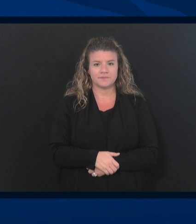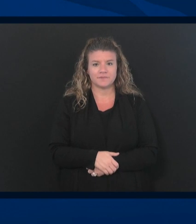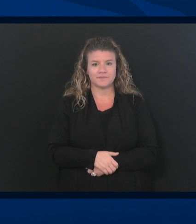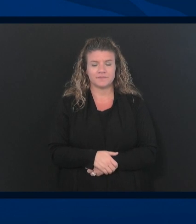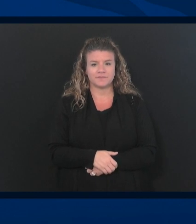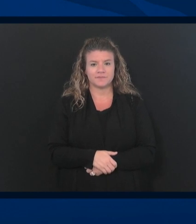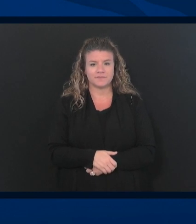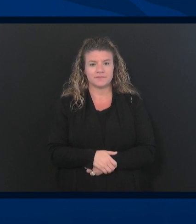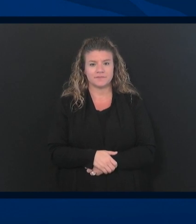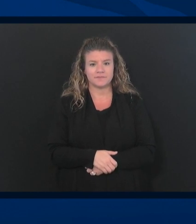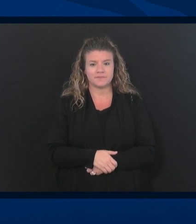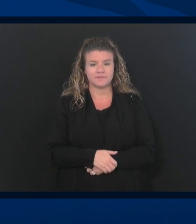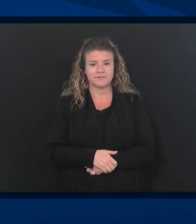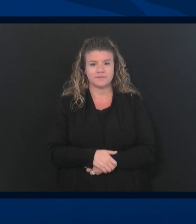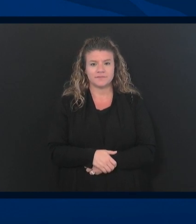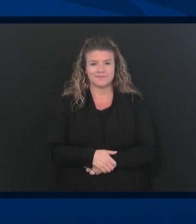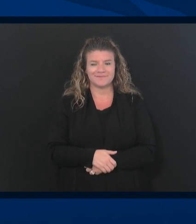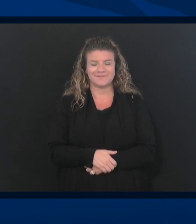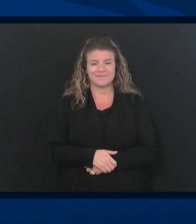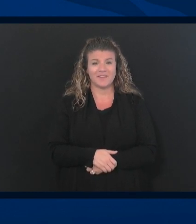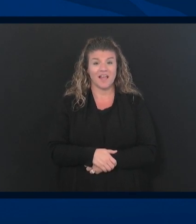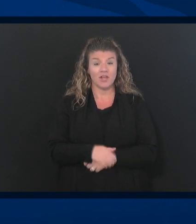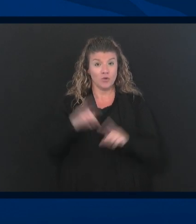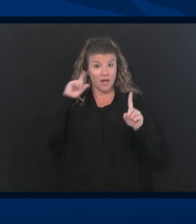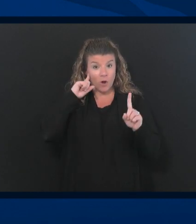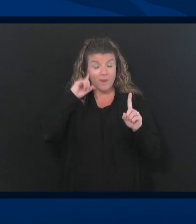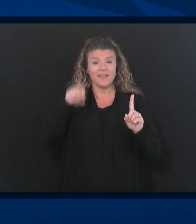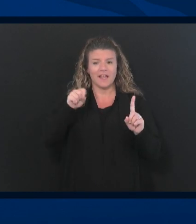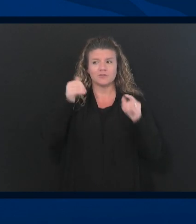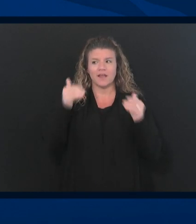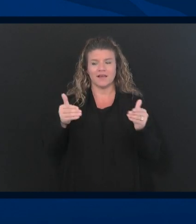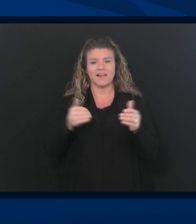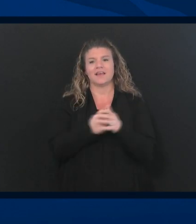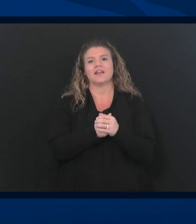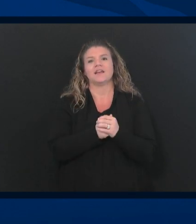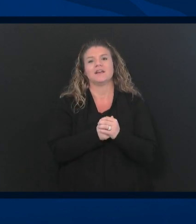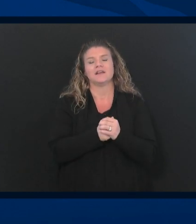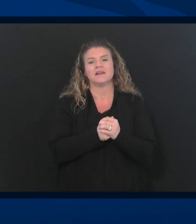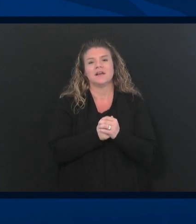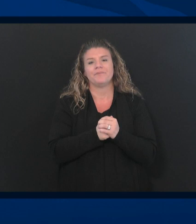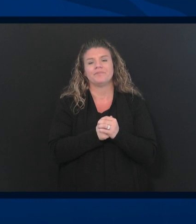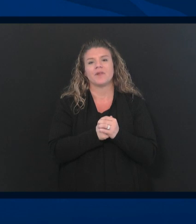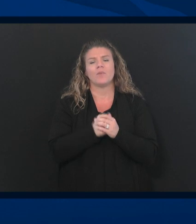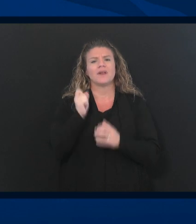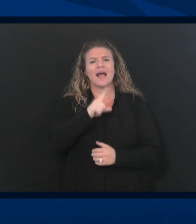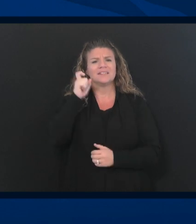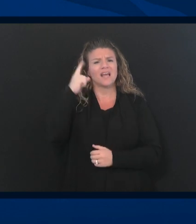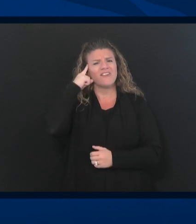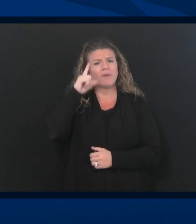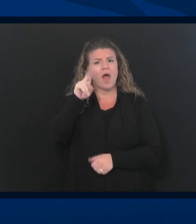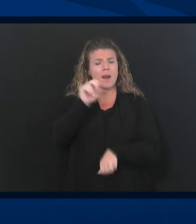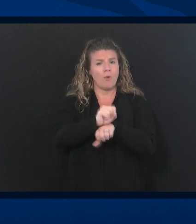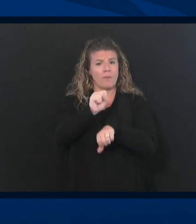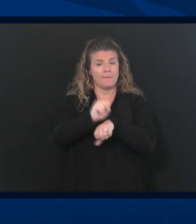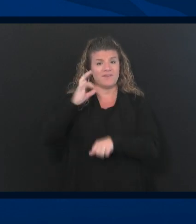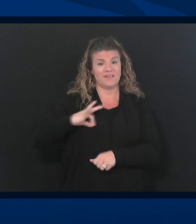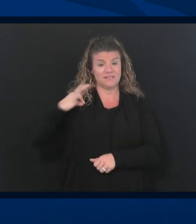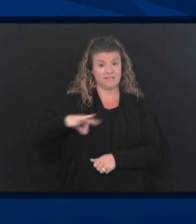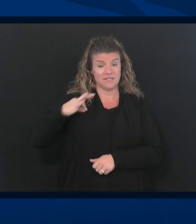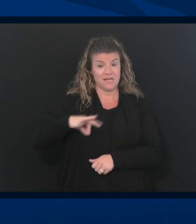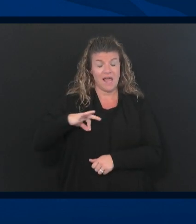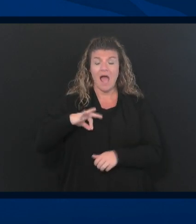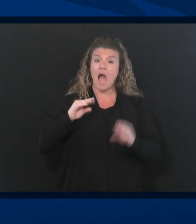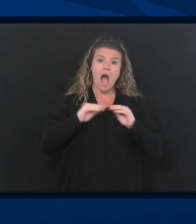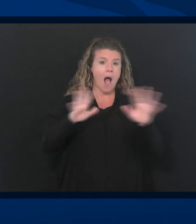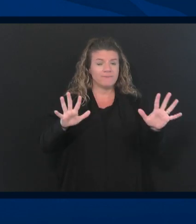We have you, Amanda. Go Jordan, ahead. can you hear me? Okay, cool. I wanted to ask Governor about the unemployment benefits. I know that